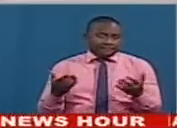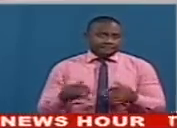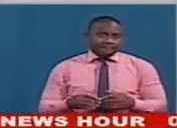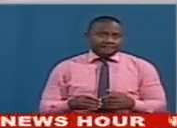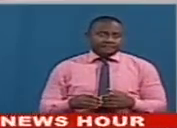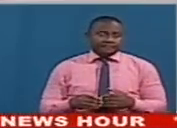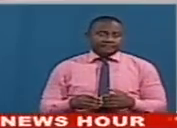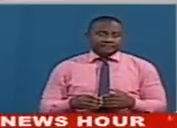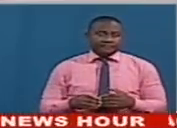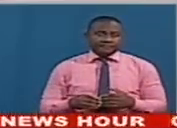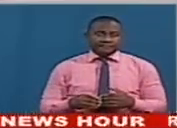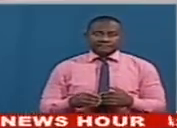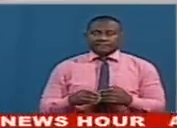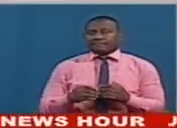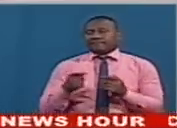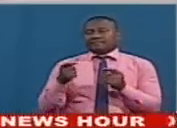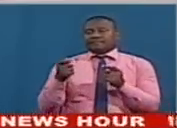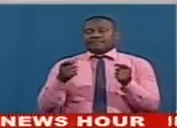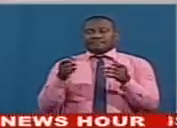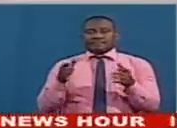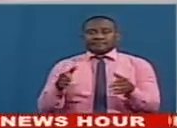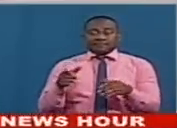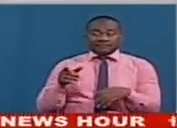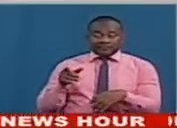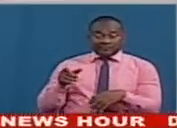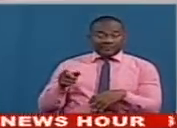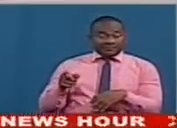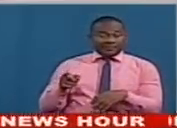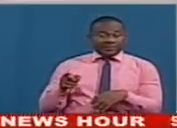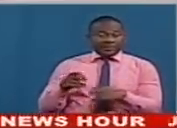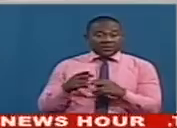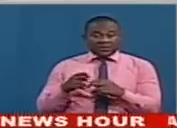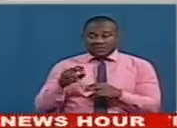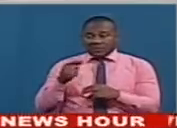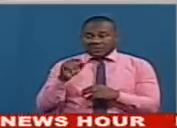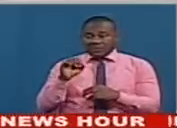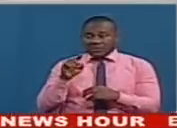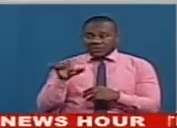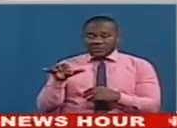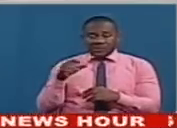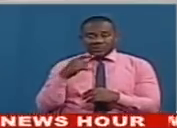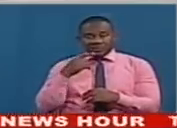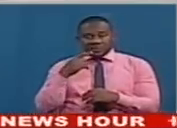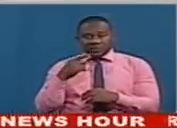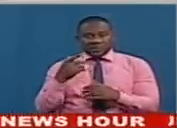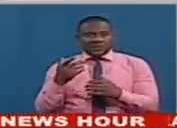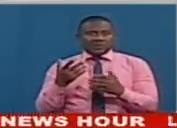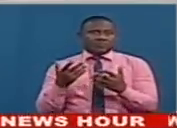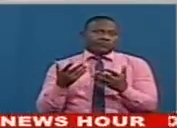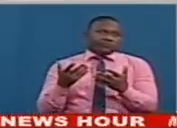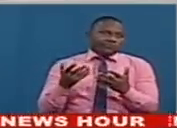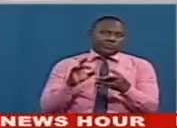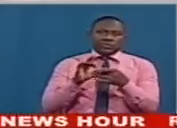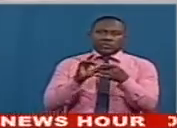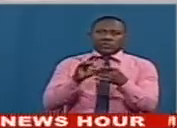in Accra, the coordinator of the Secretariat, Madam Gifty Ohene Konadu, said her outfit is collaborating with the Ghana Investment Promotion